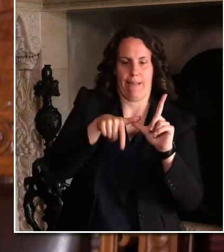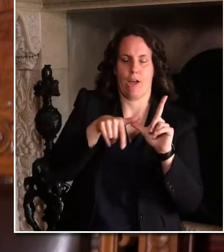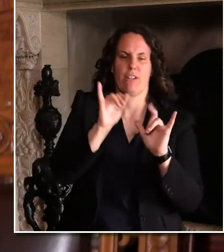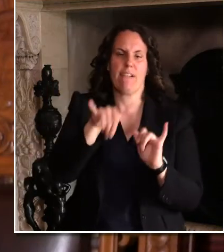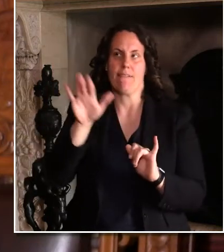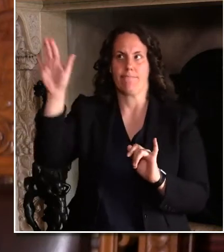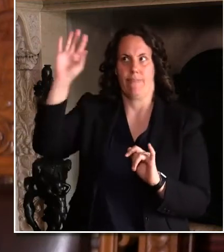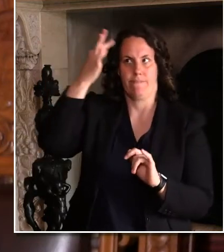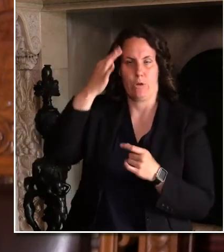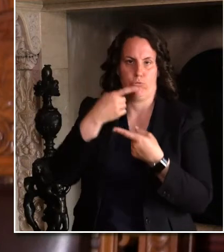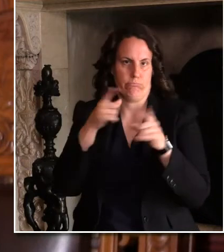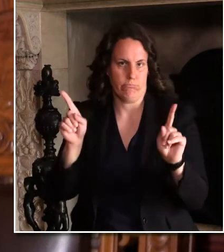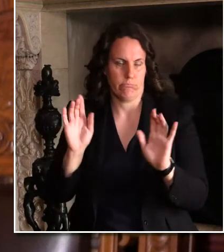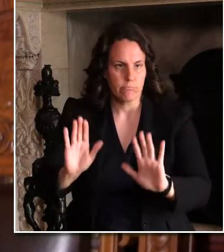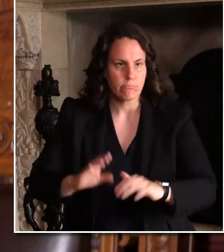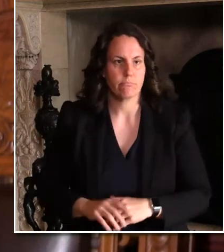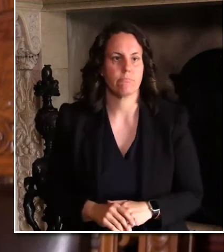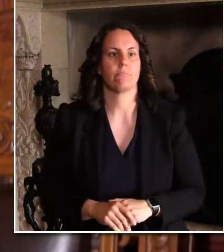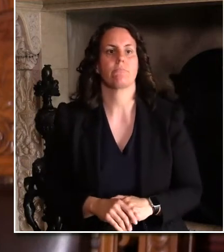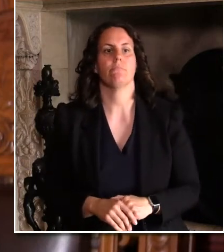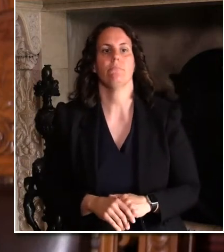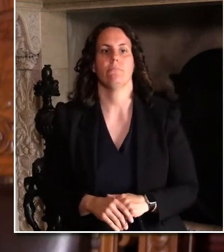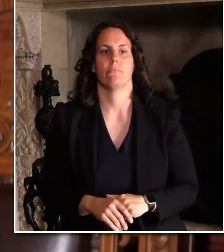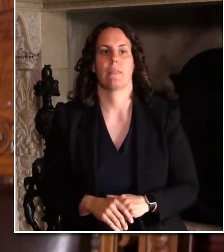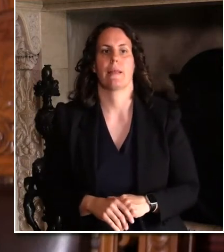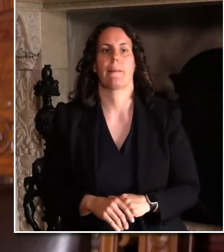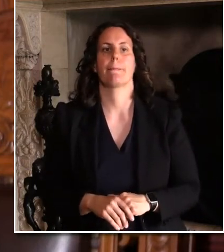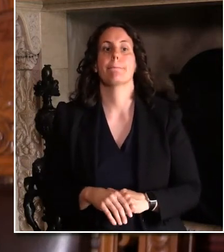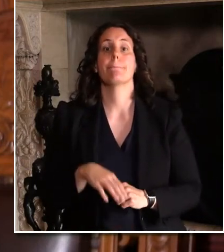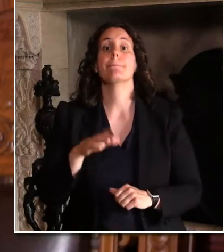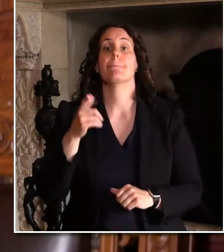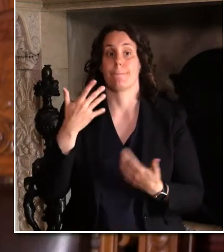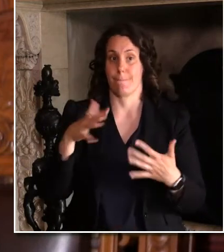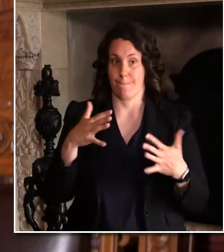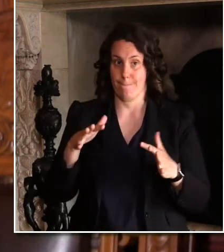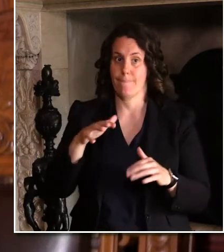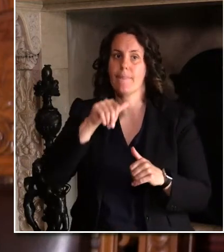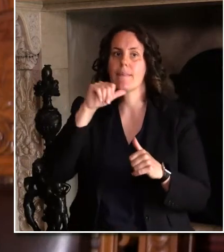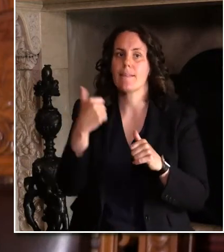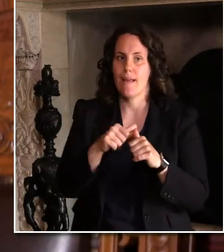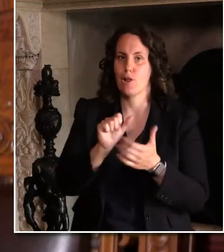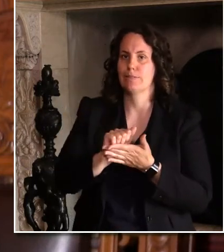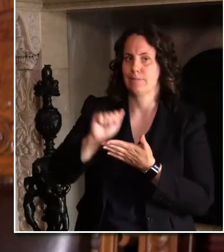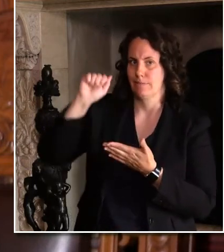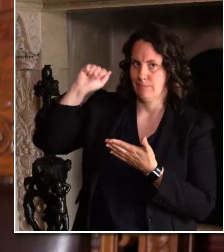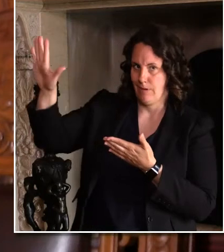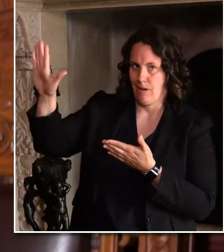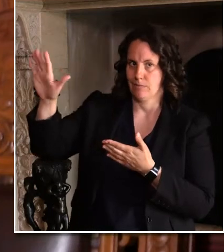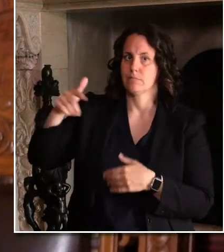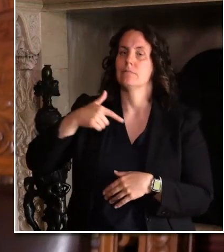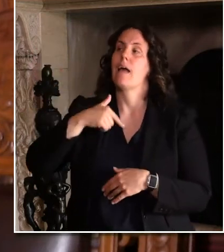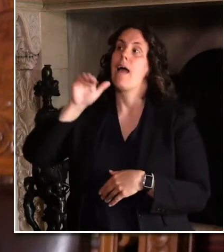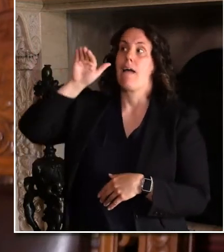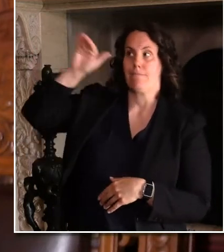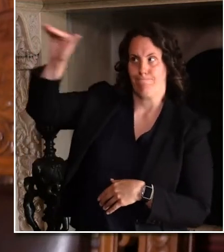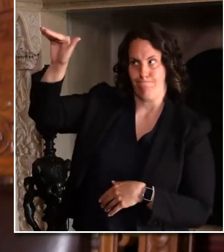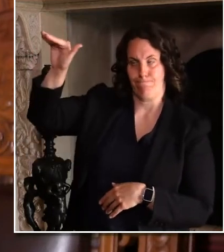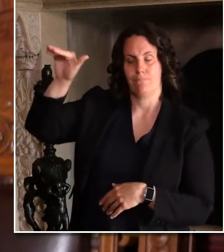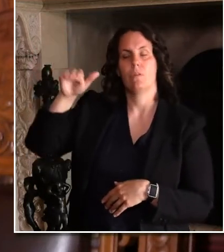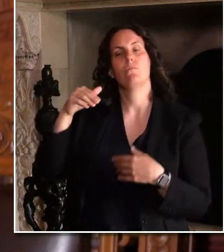week, requesting that President Trump extend the amount of time in which the National Guard can be on